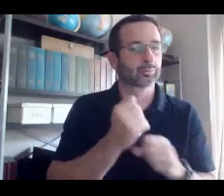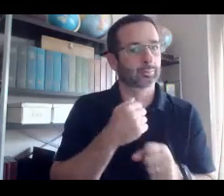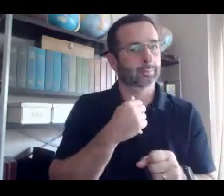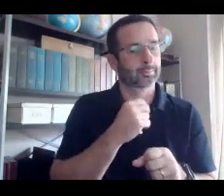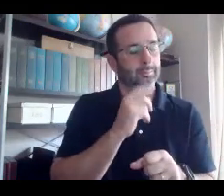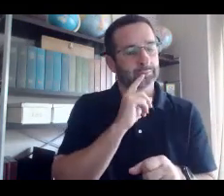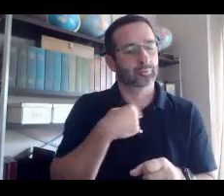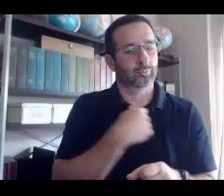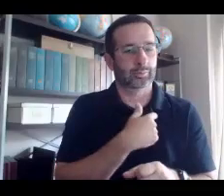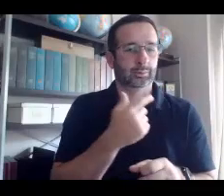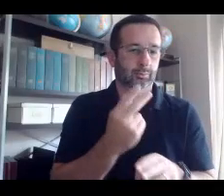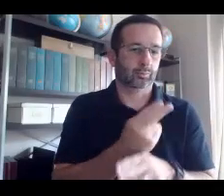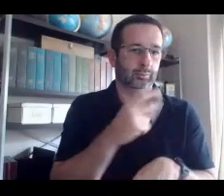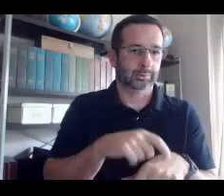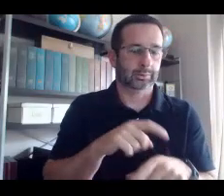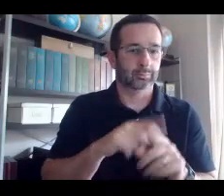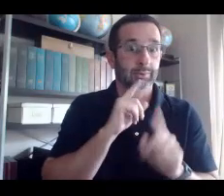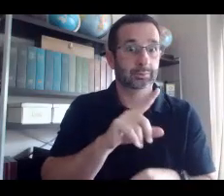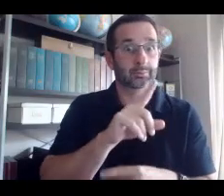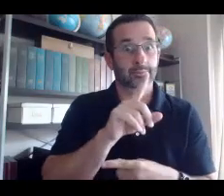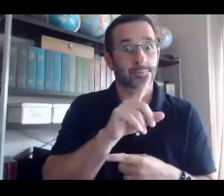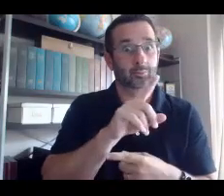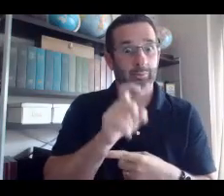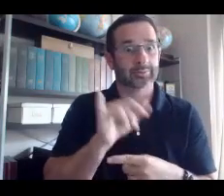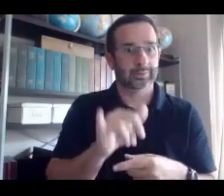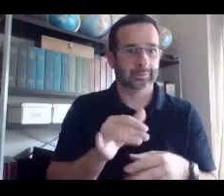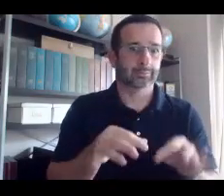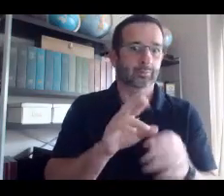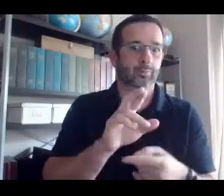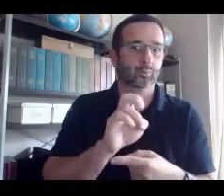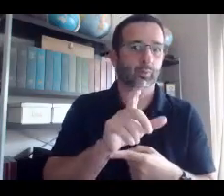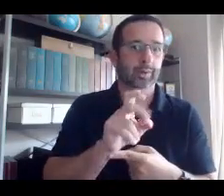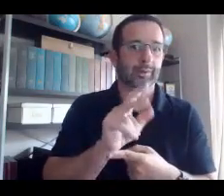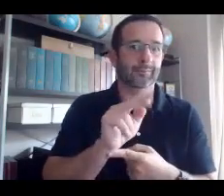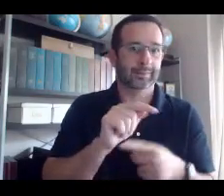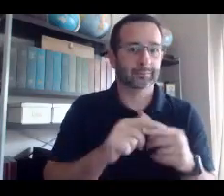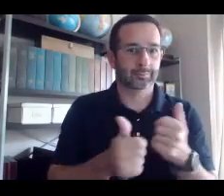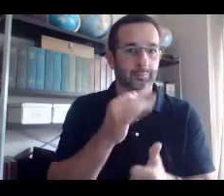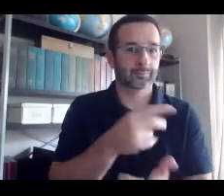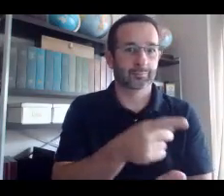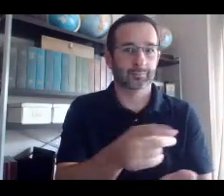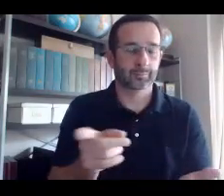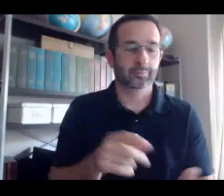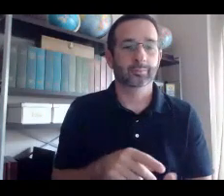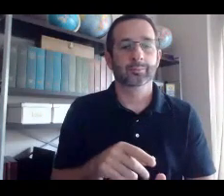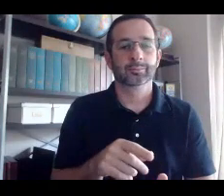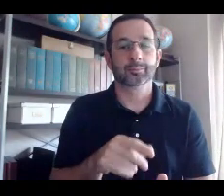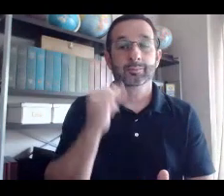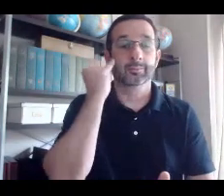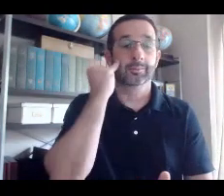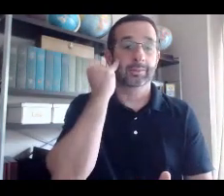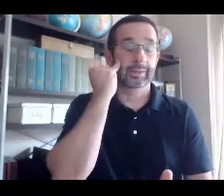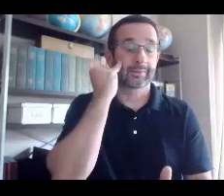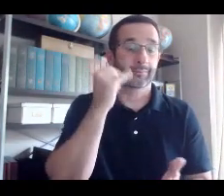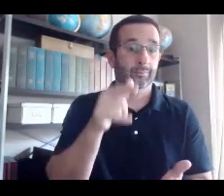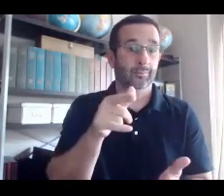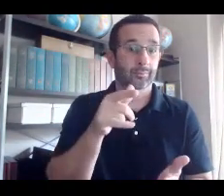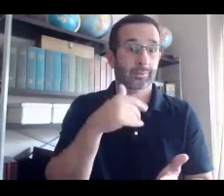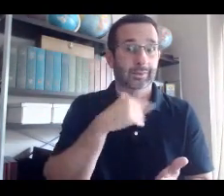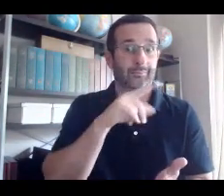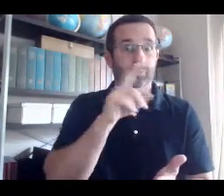we're answering the same question. And we want to make sure that we use the time to answer questions wisely and make sure that those questions